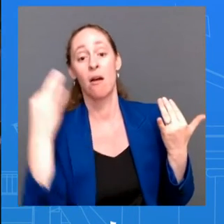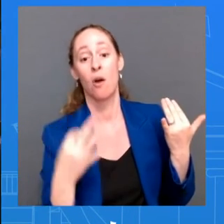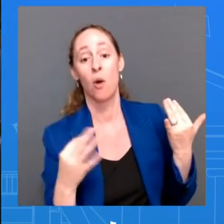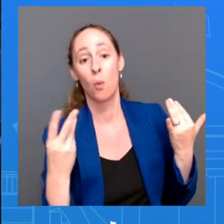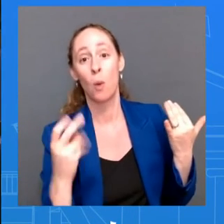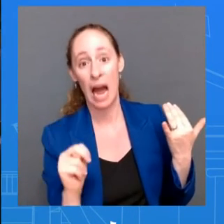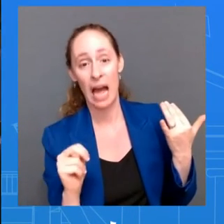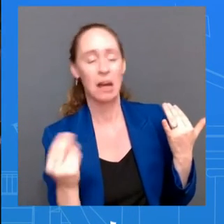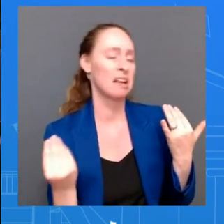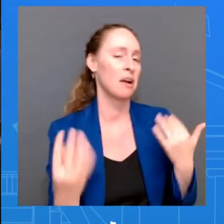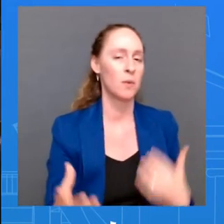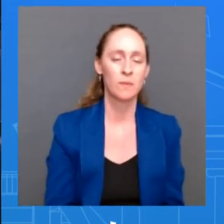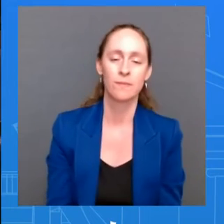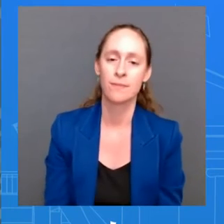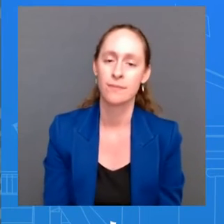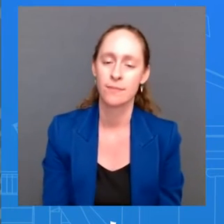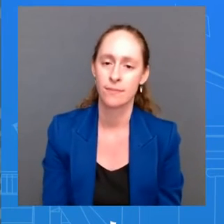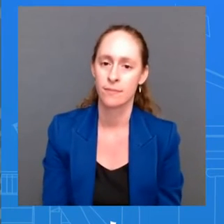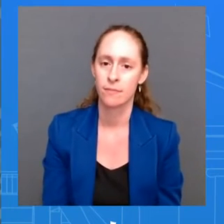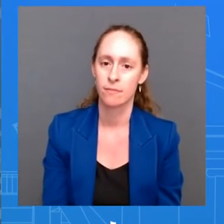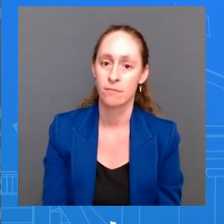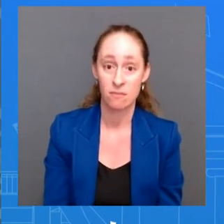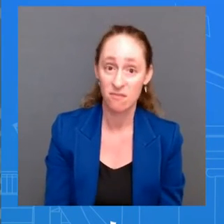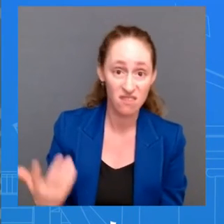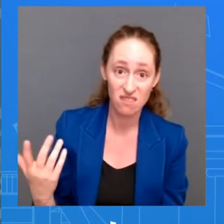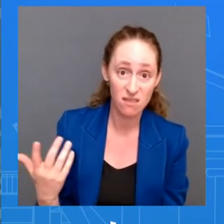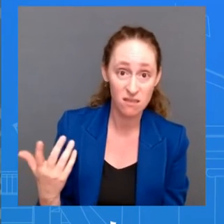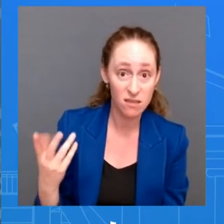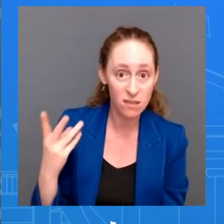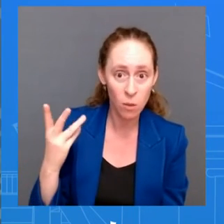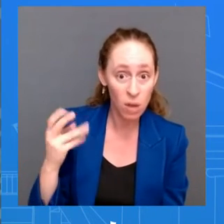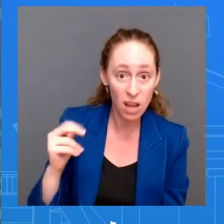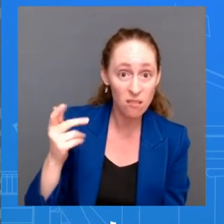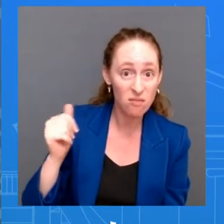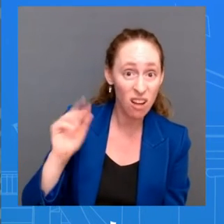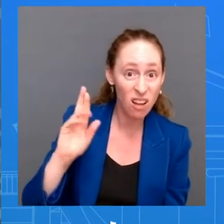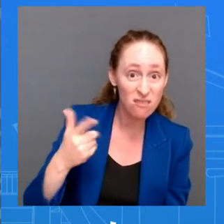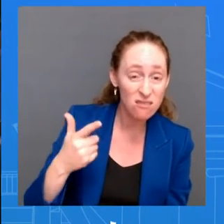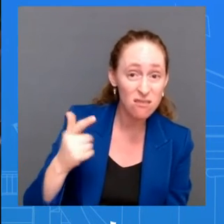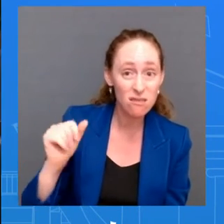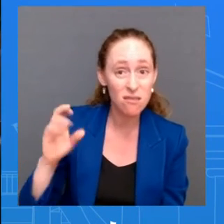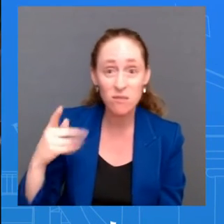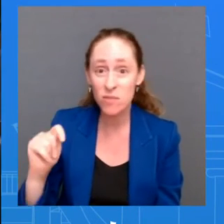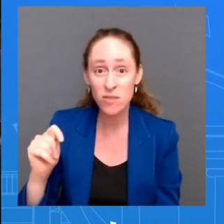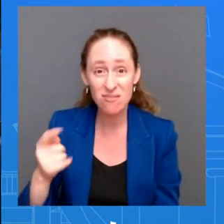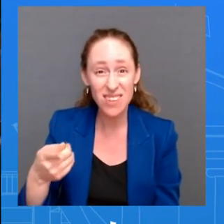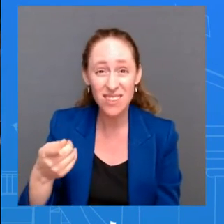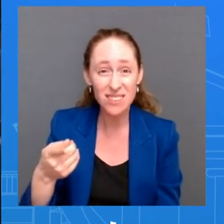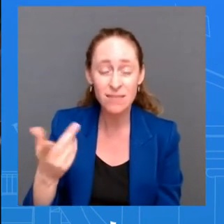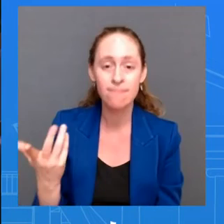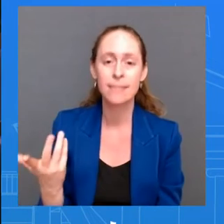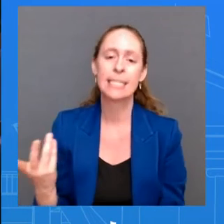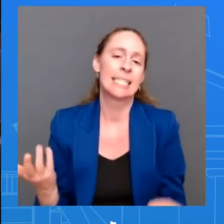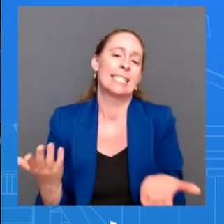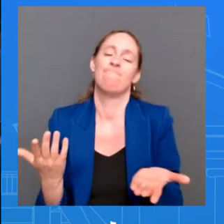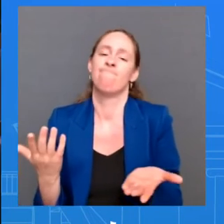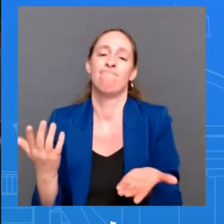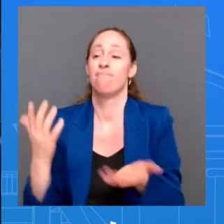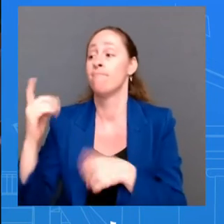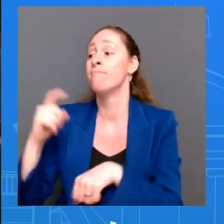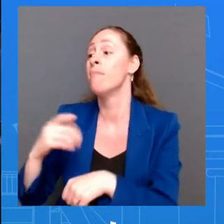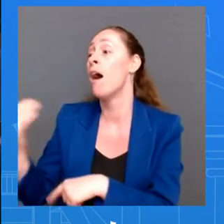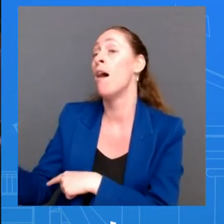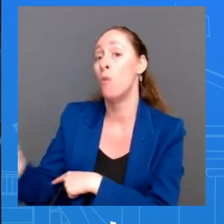going to happen in August or September? We will share a date once we have it. All right. And on Mexico, Mexico. Since